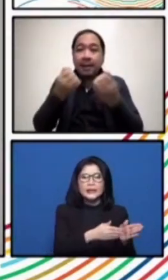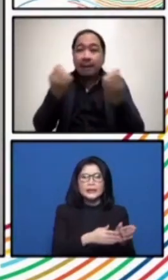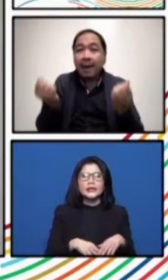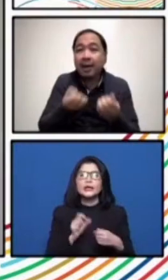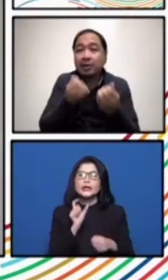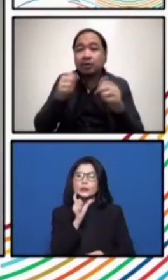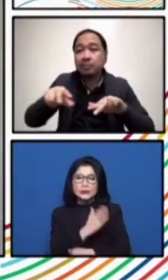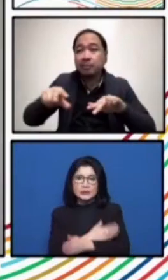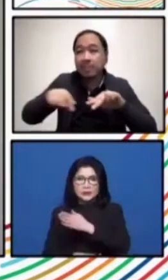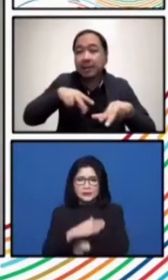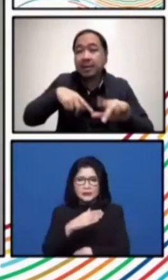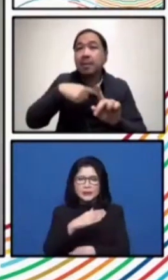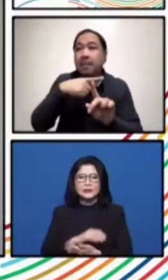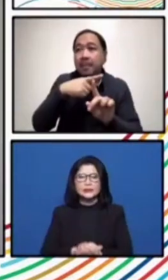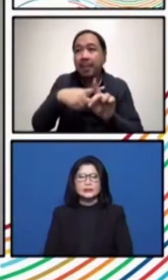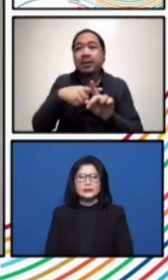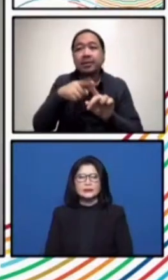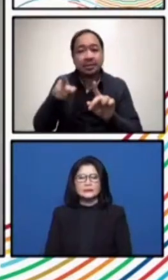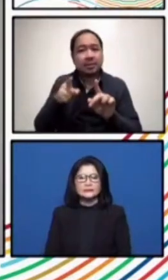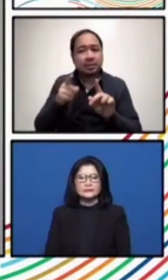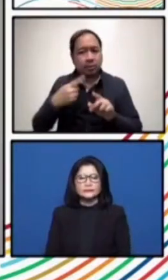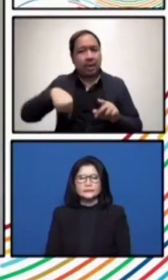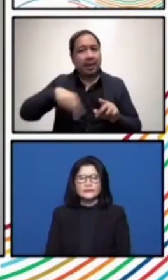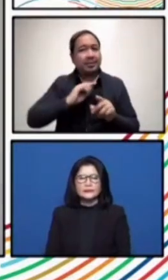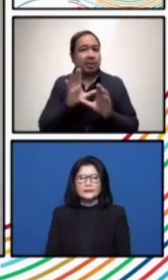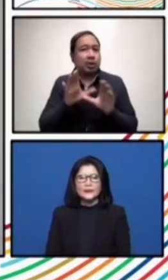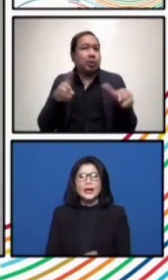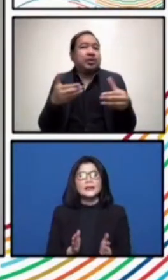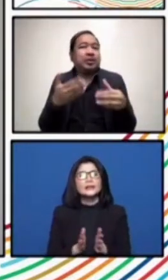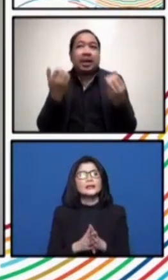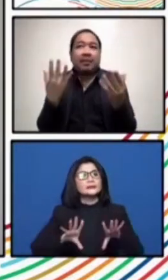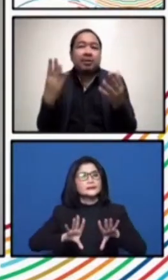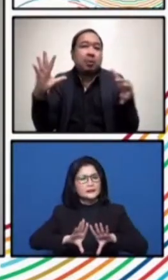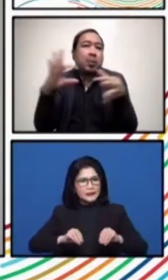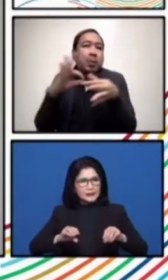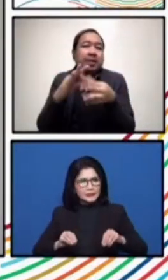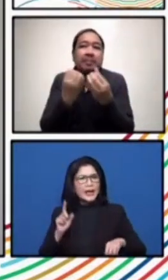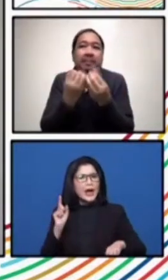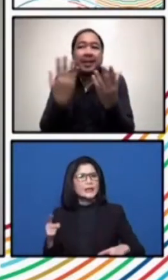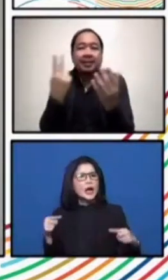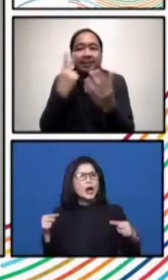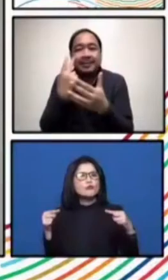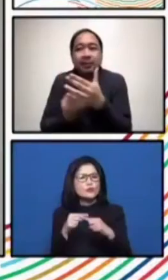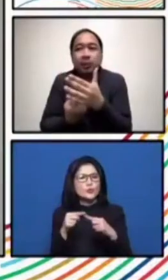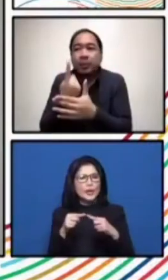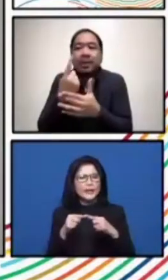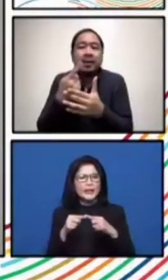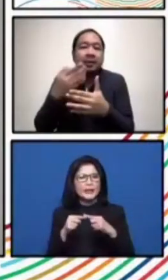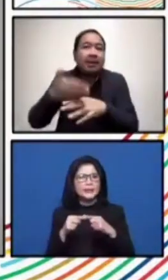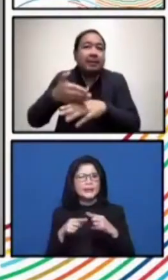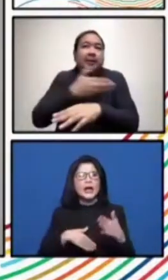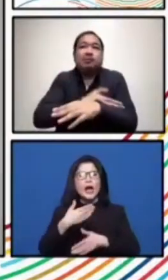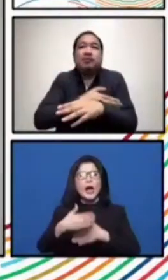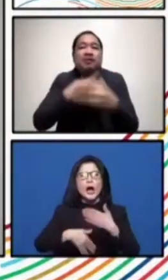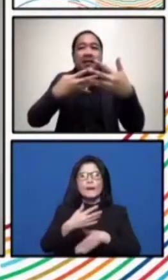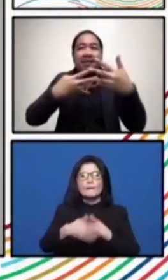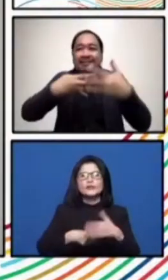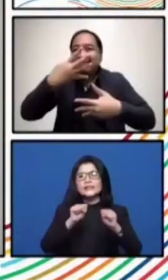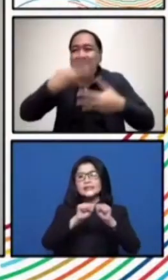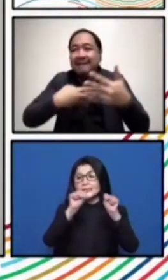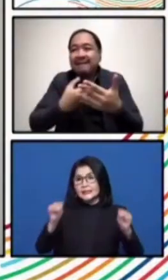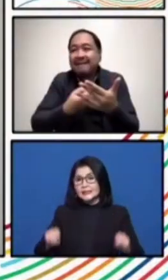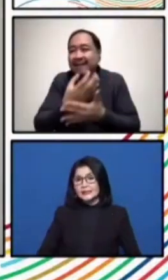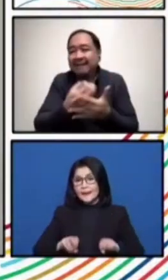also done a lot of work for an Associated outcomes and indicator framework and Improvement of data so in short very collaborative